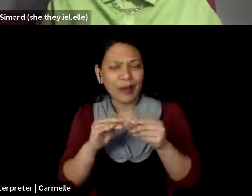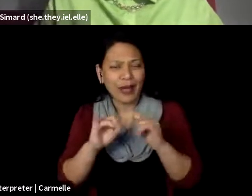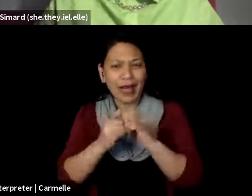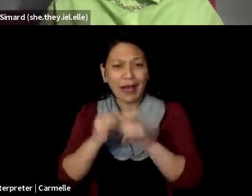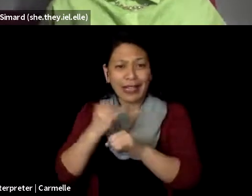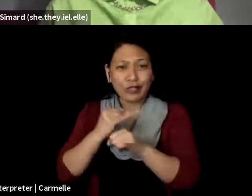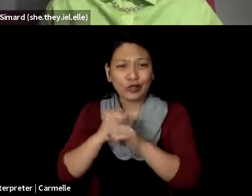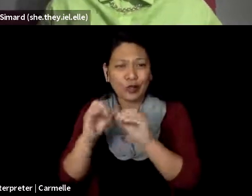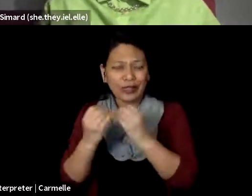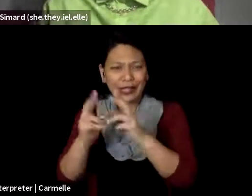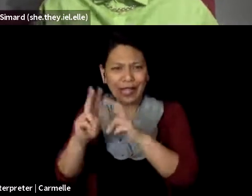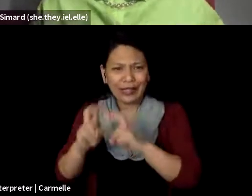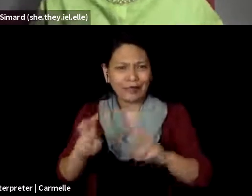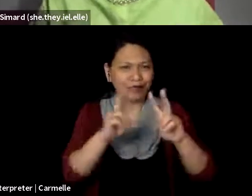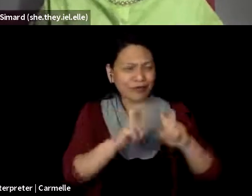class.